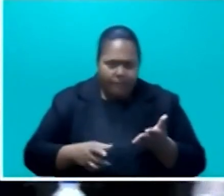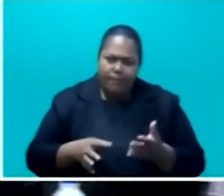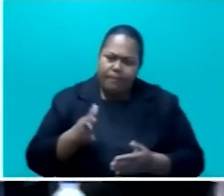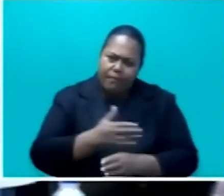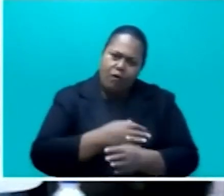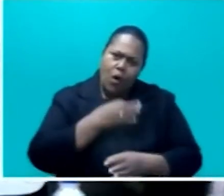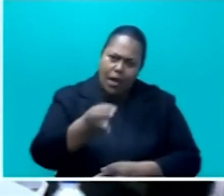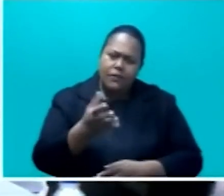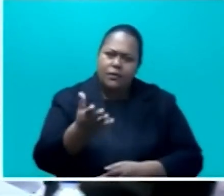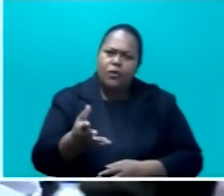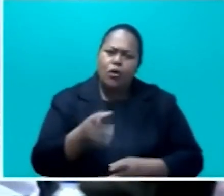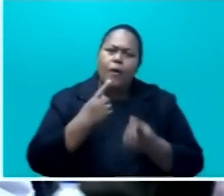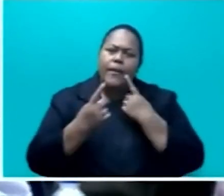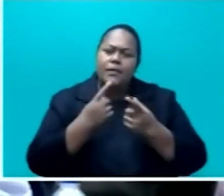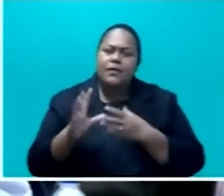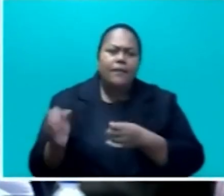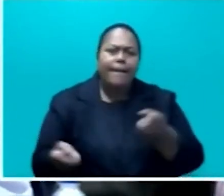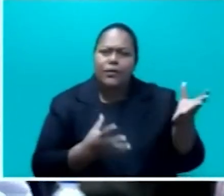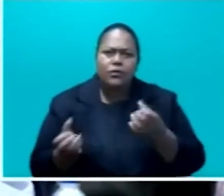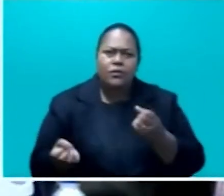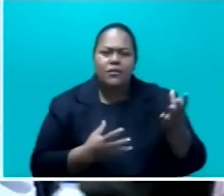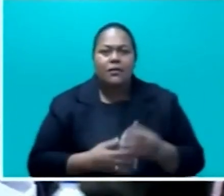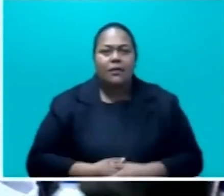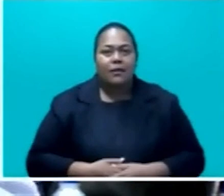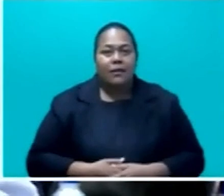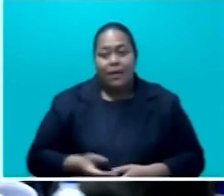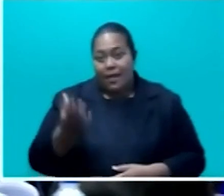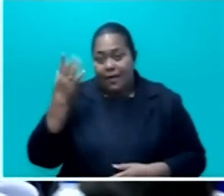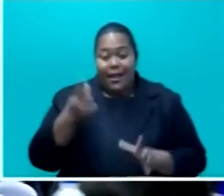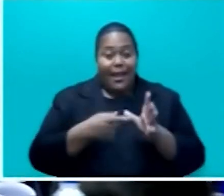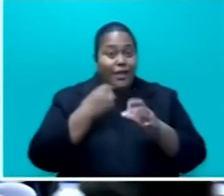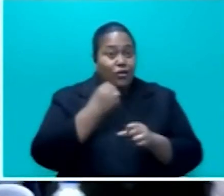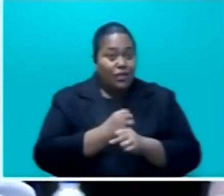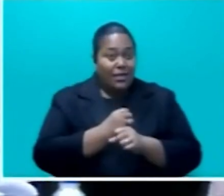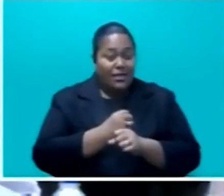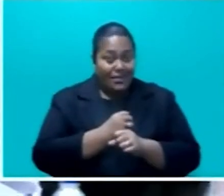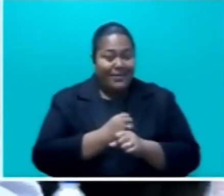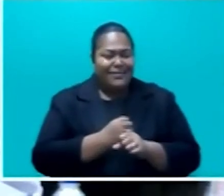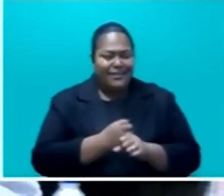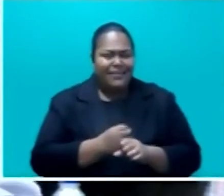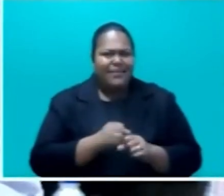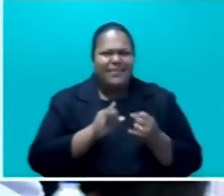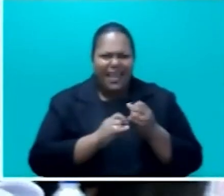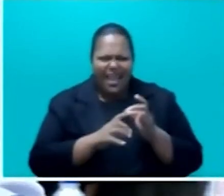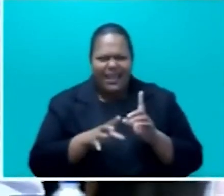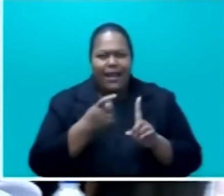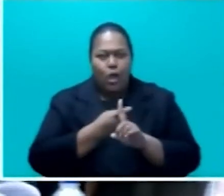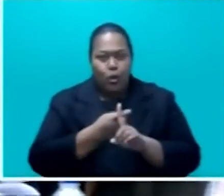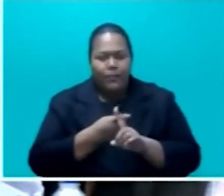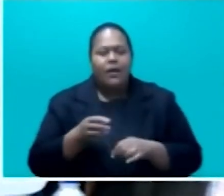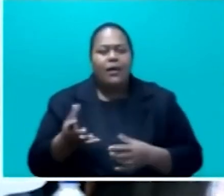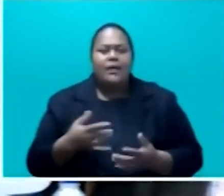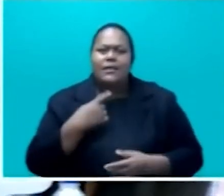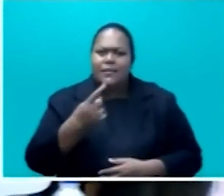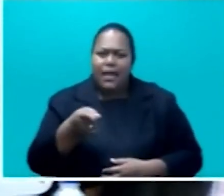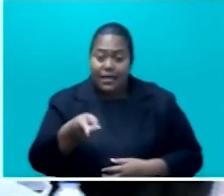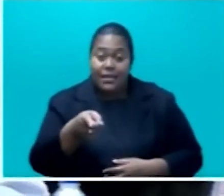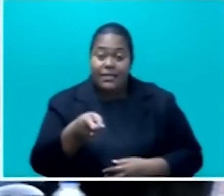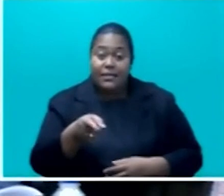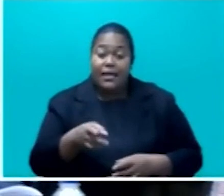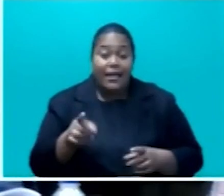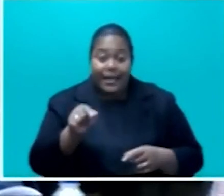submissions. The then Attorney General, Syed Qayyum, told assembled media that the proposed decree was not a